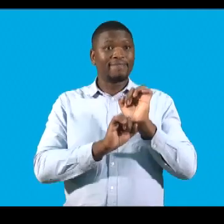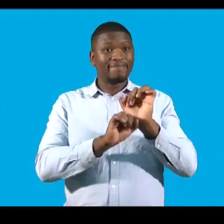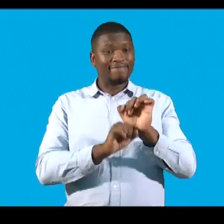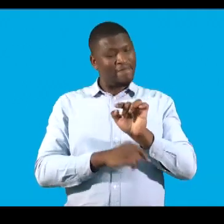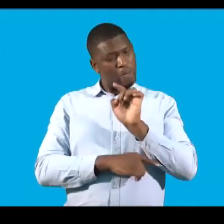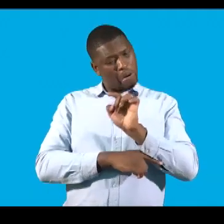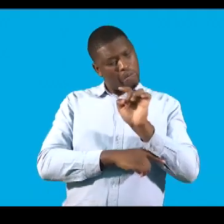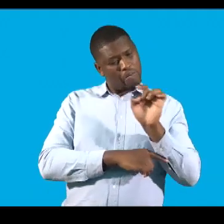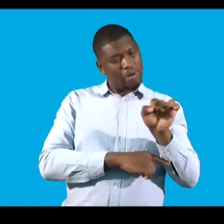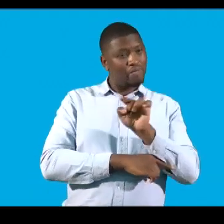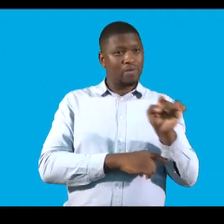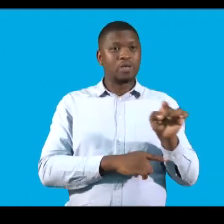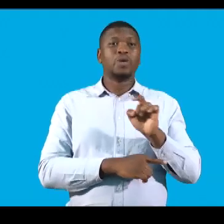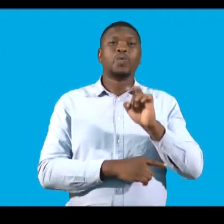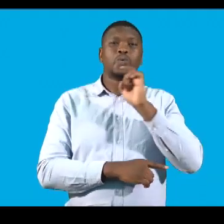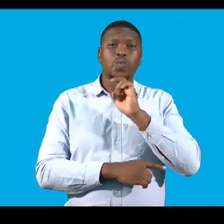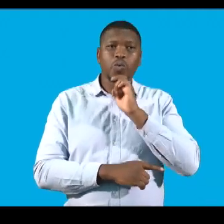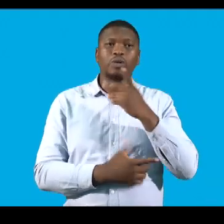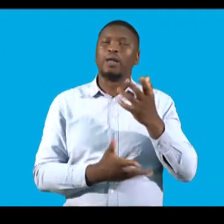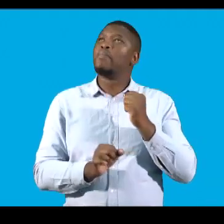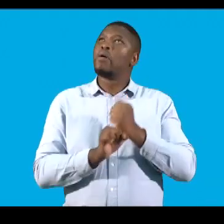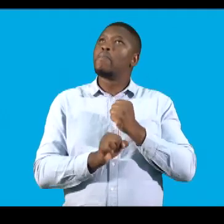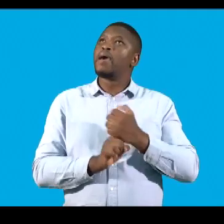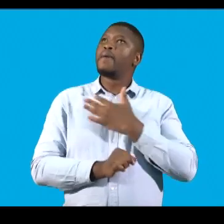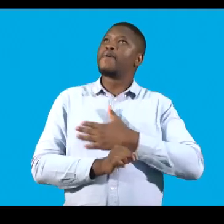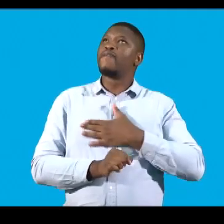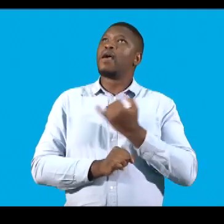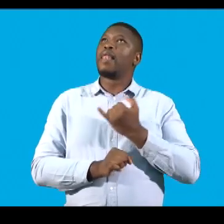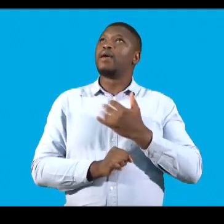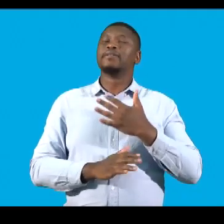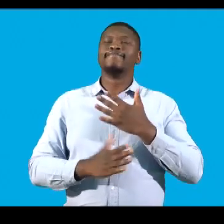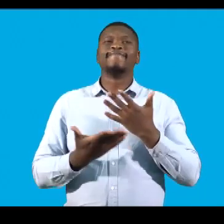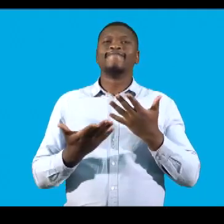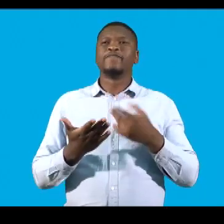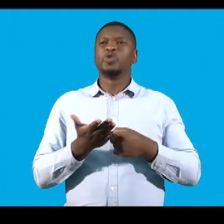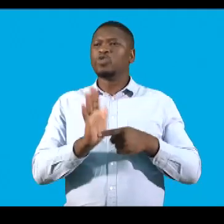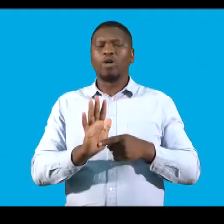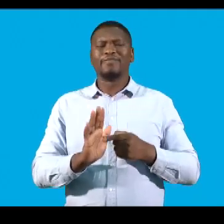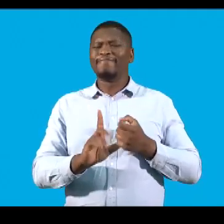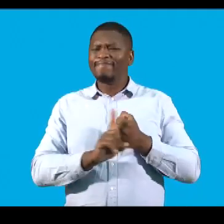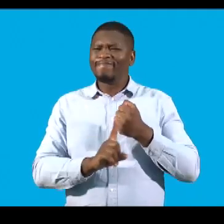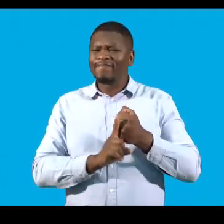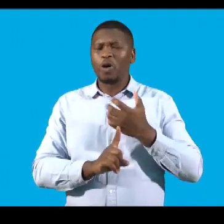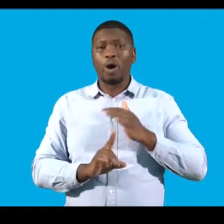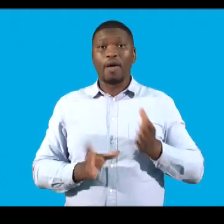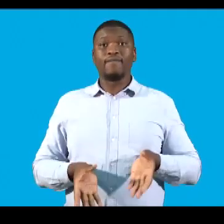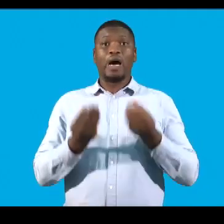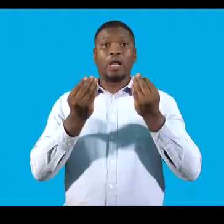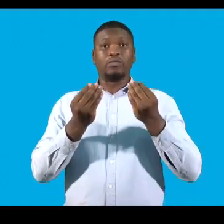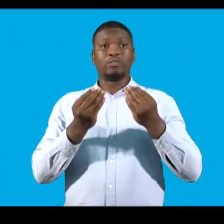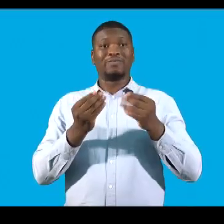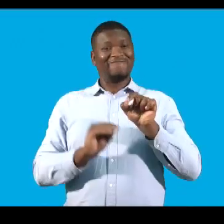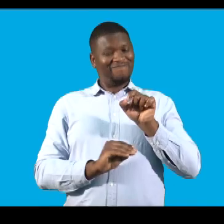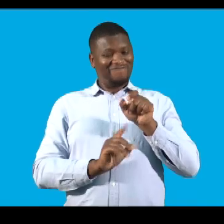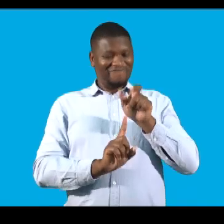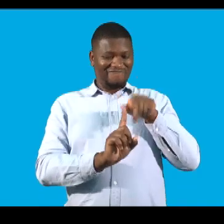the ellipsis uses creates a sense of anticipation to find out what it is